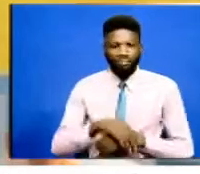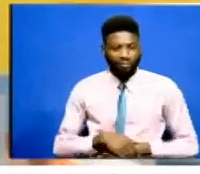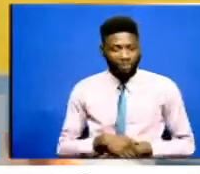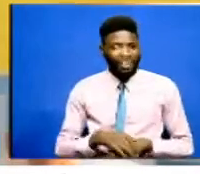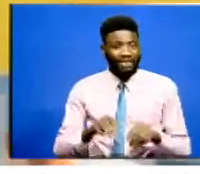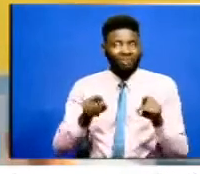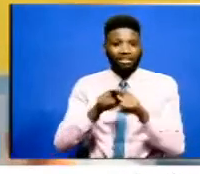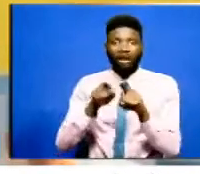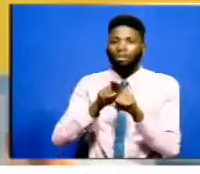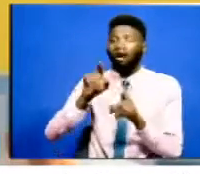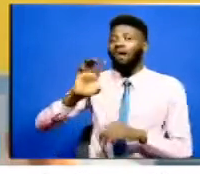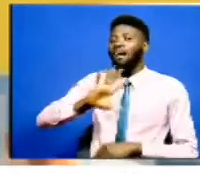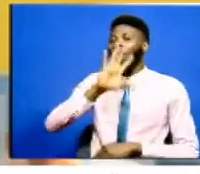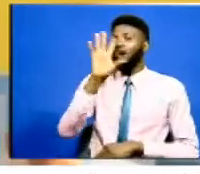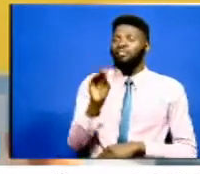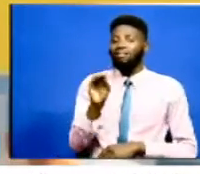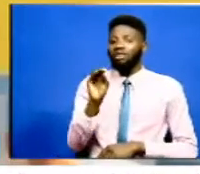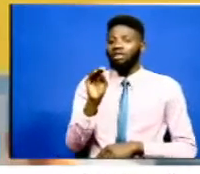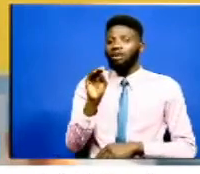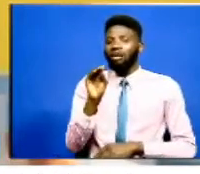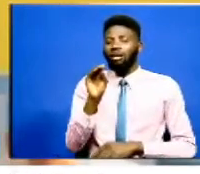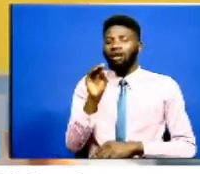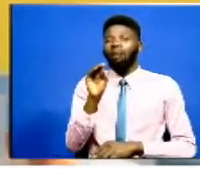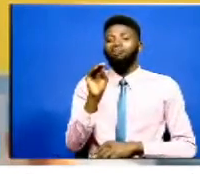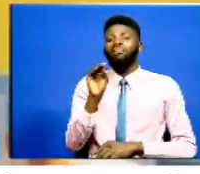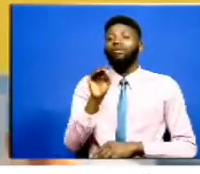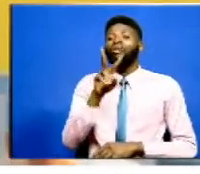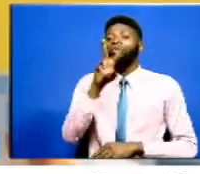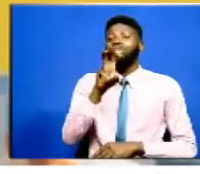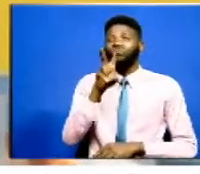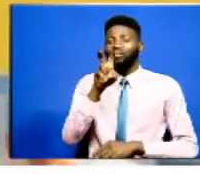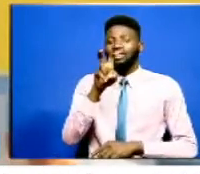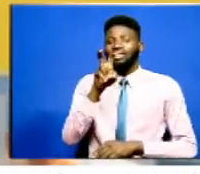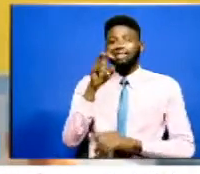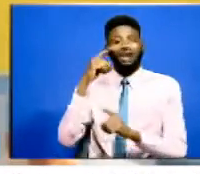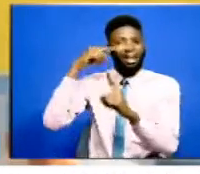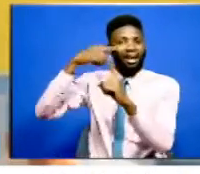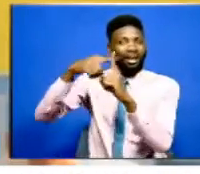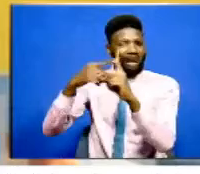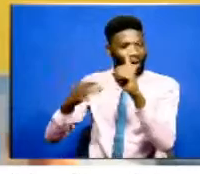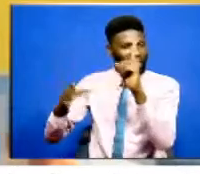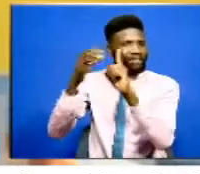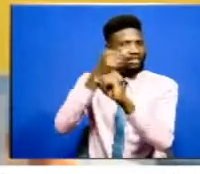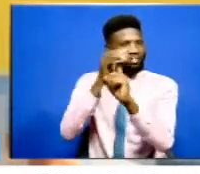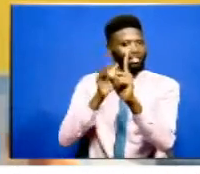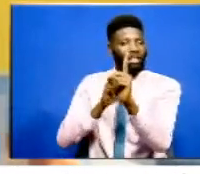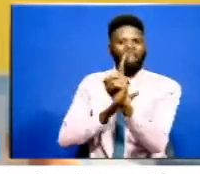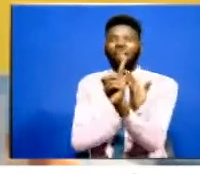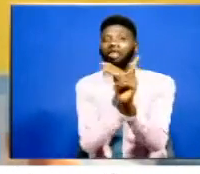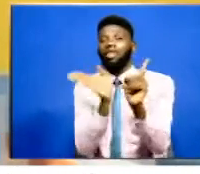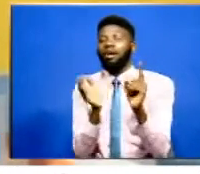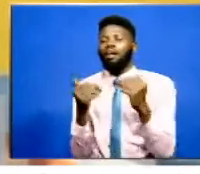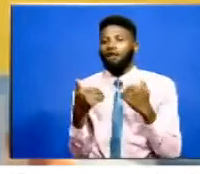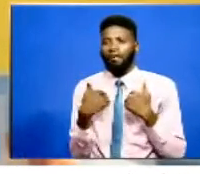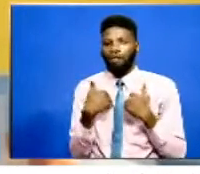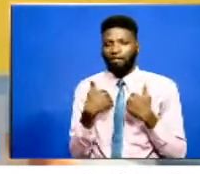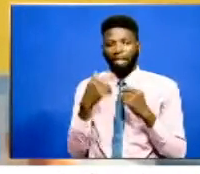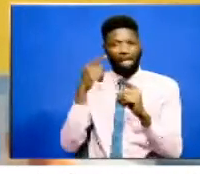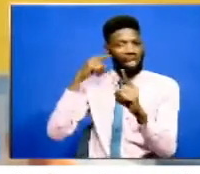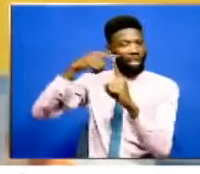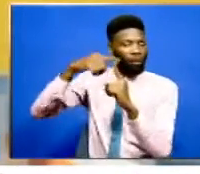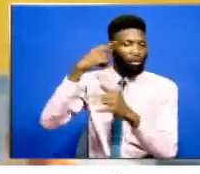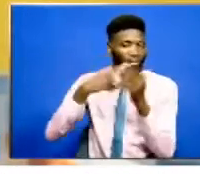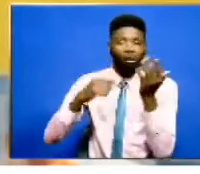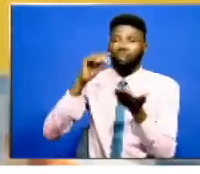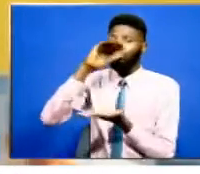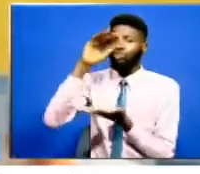track to achieve its 2020 target of reducing malaria incidence and mortality